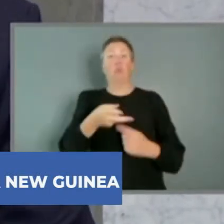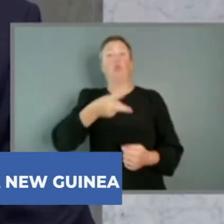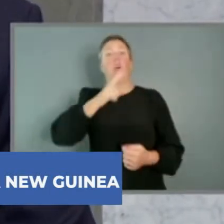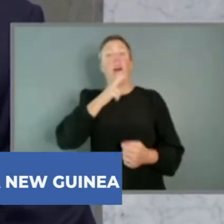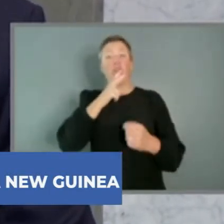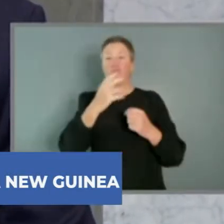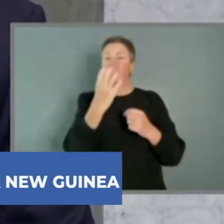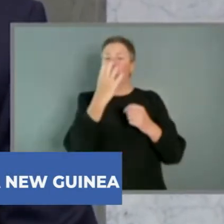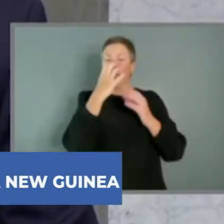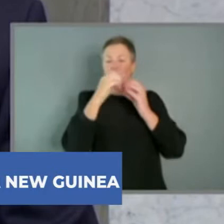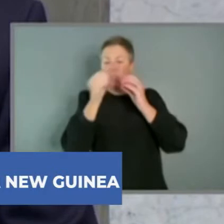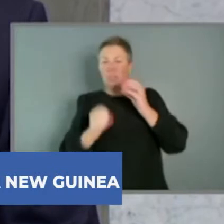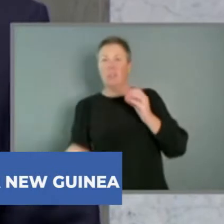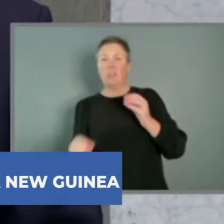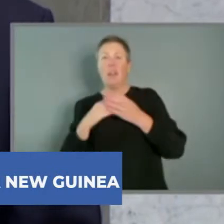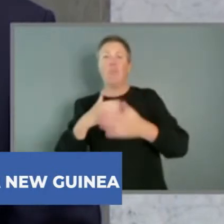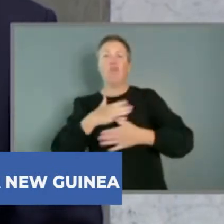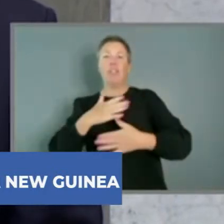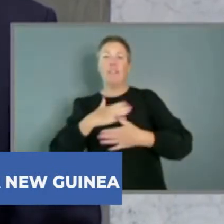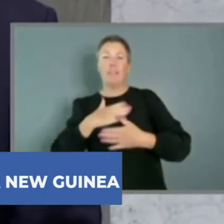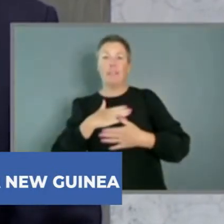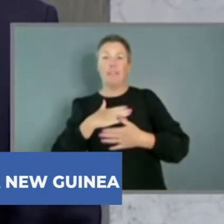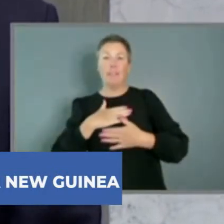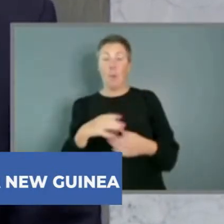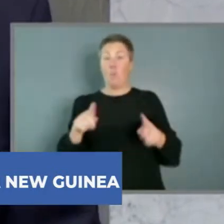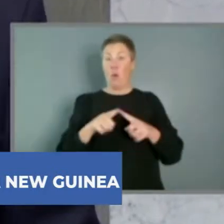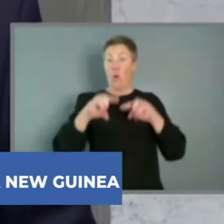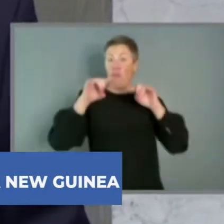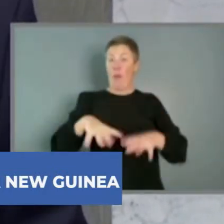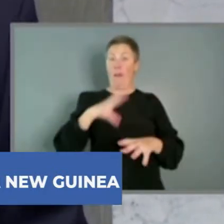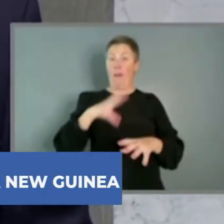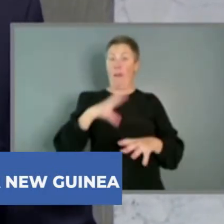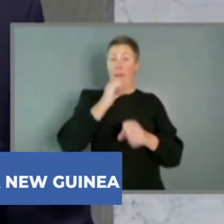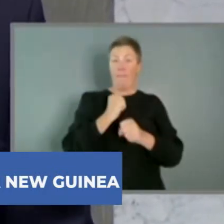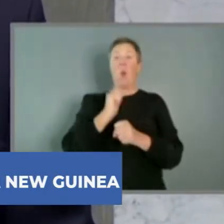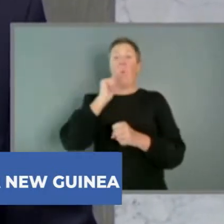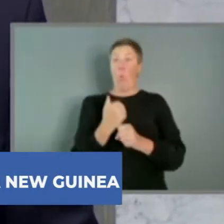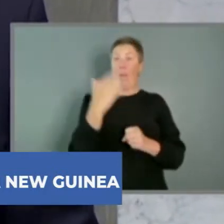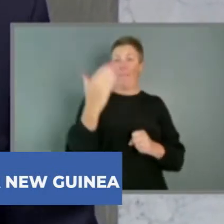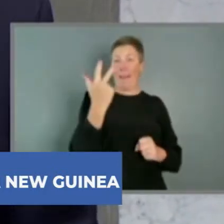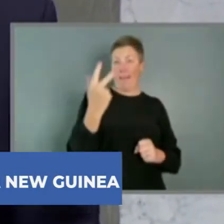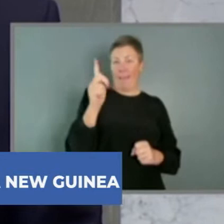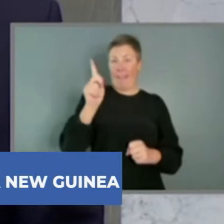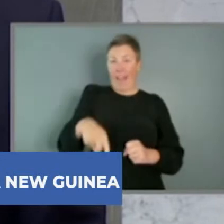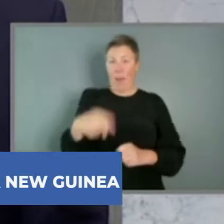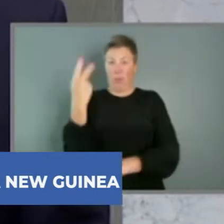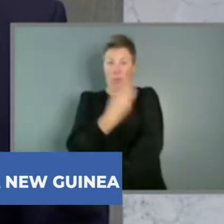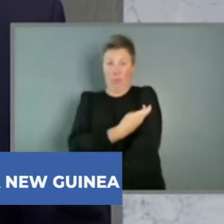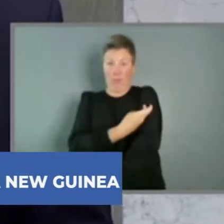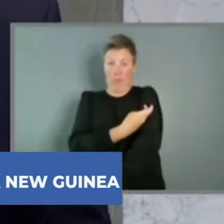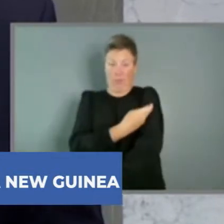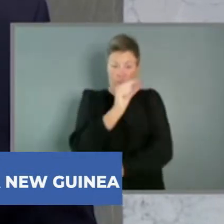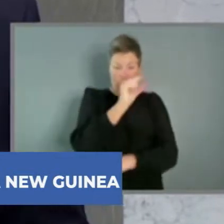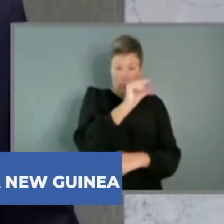and outbound travel to PNG, the Prime Minister has said. Australian state authorities have also sped up the provisions of the AstraZeneca vaccine